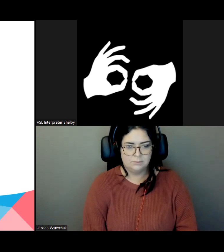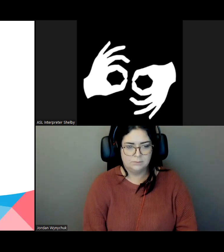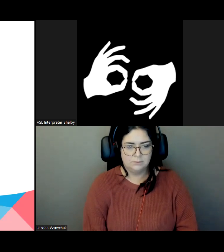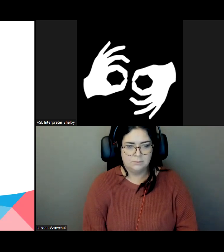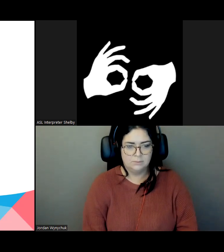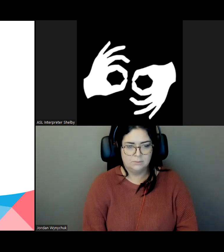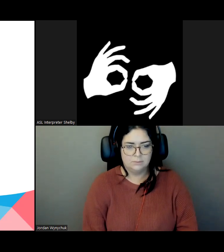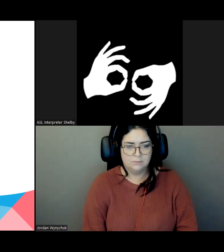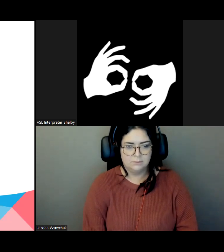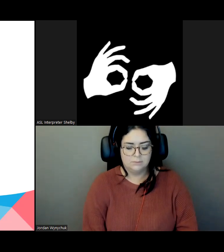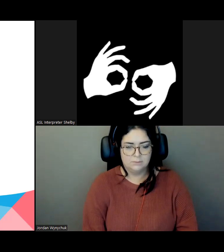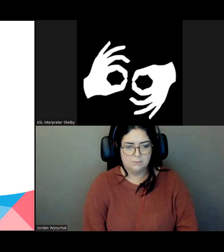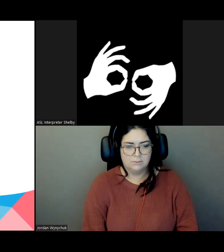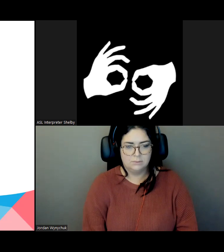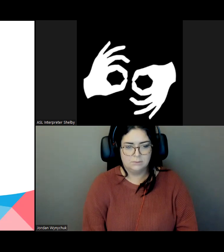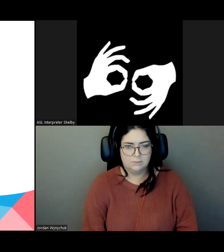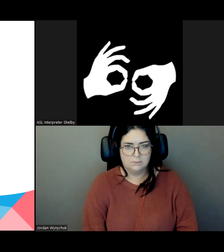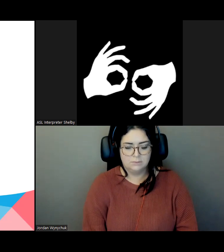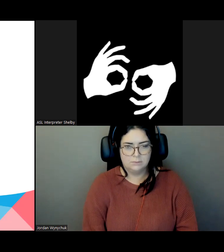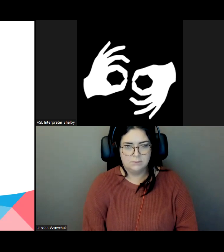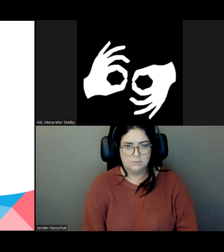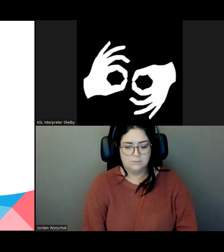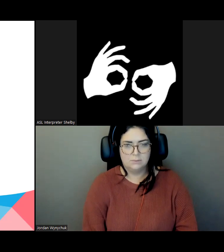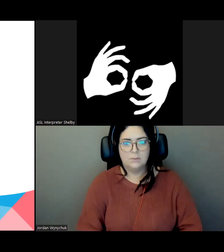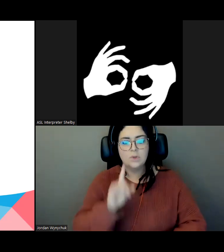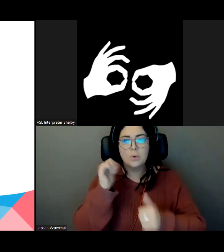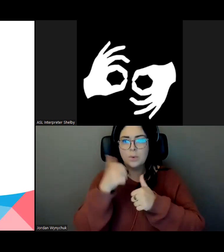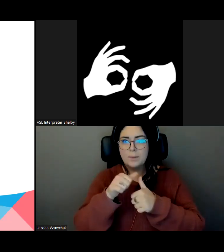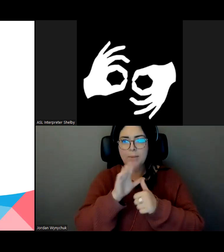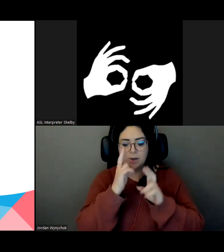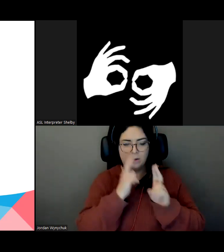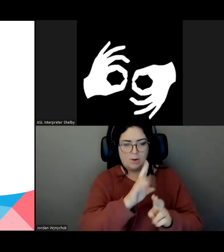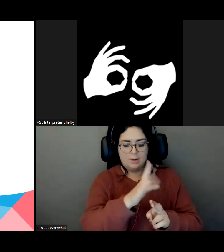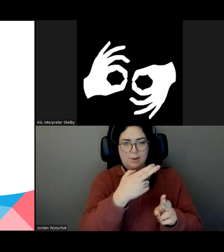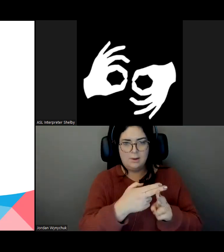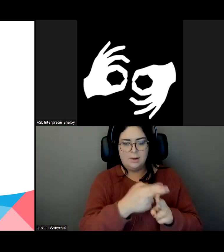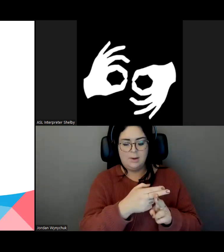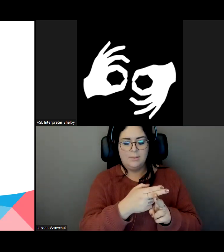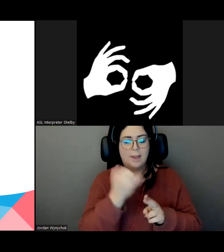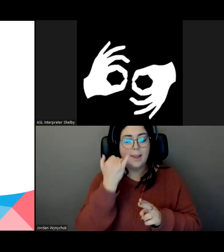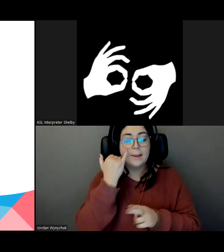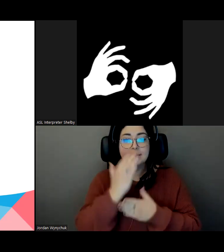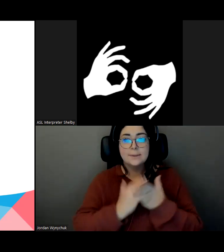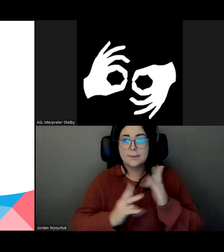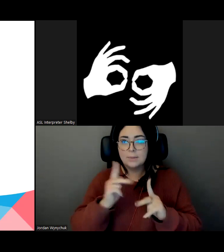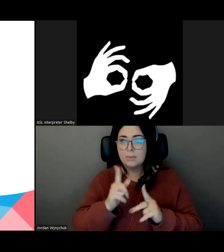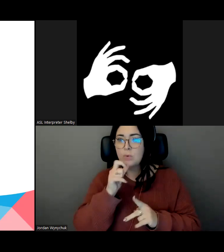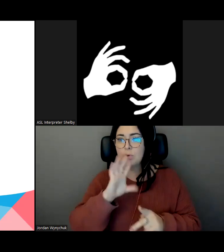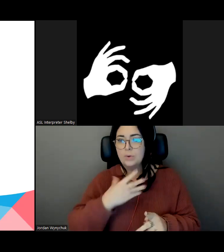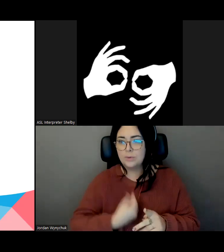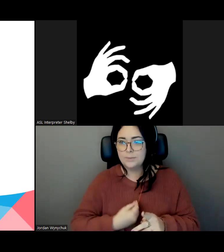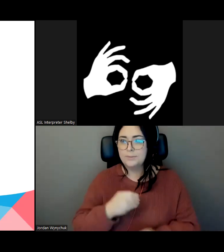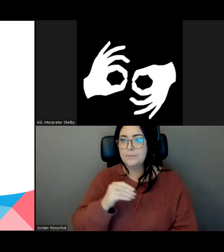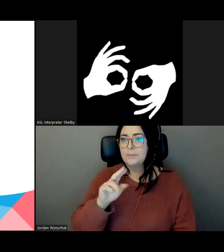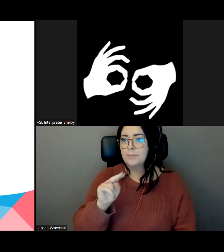And also be aware that sometimes folks, when they are trans, non-binary, or gender diverse,